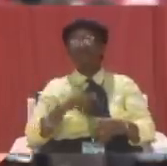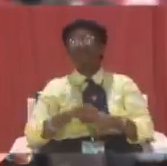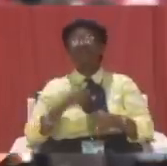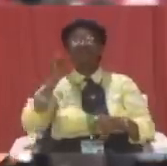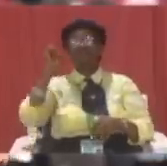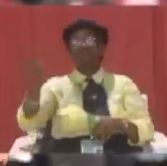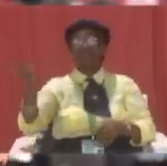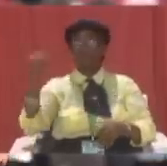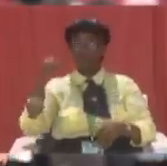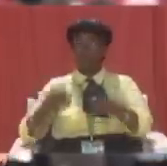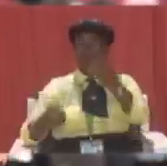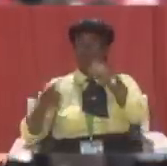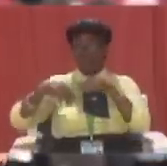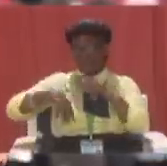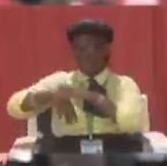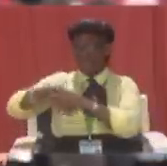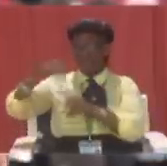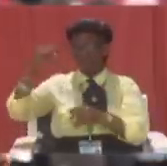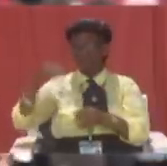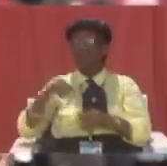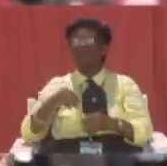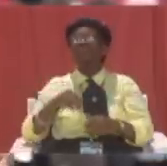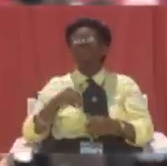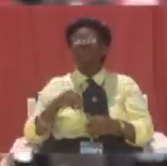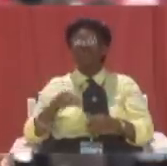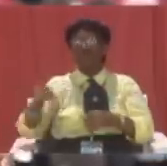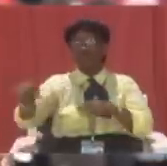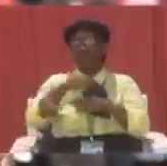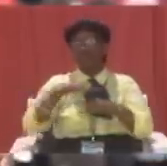covered in leprosy.